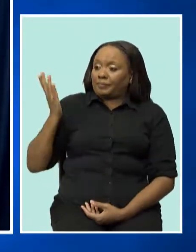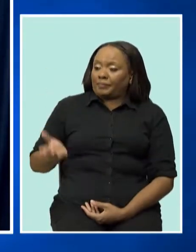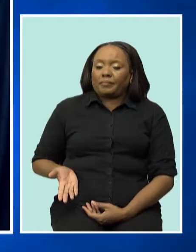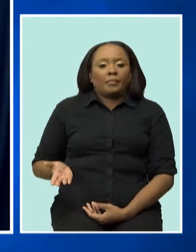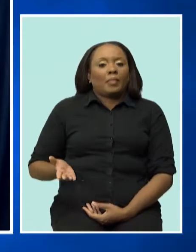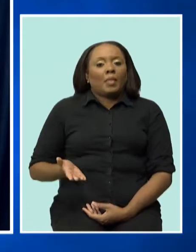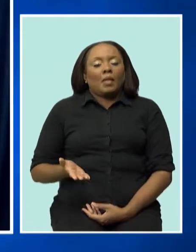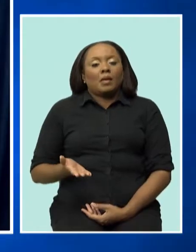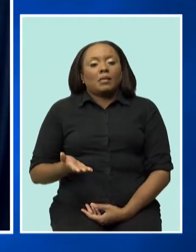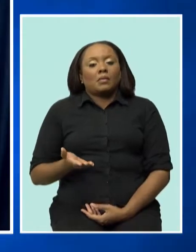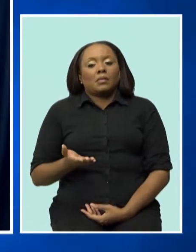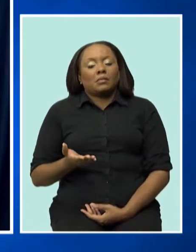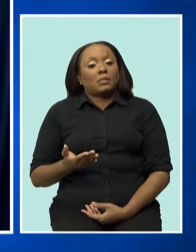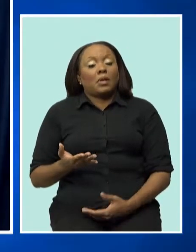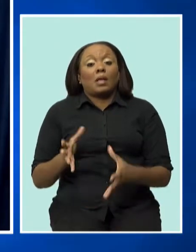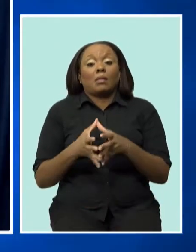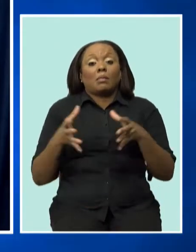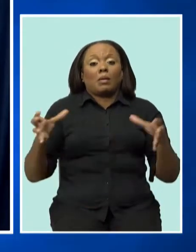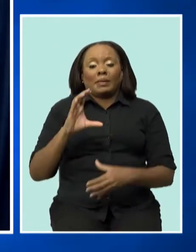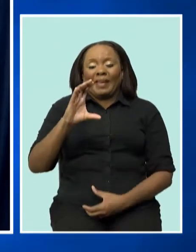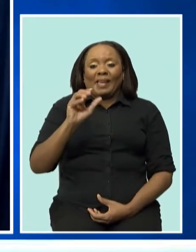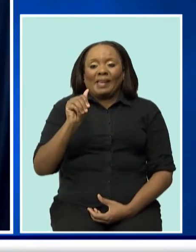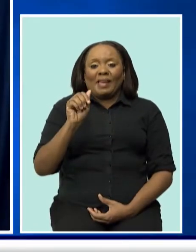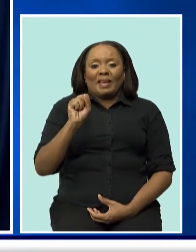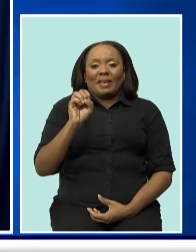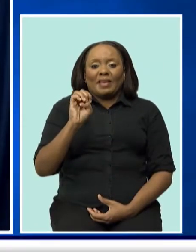a serious concern. The